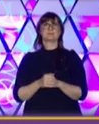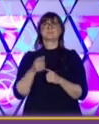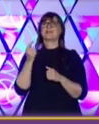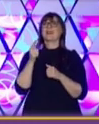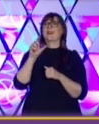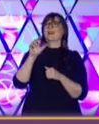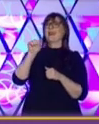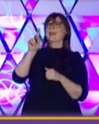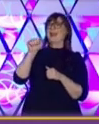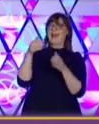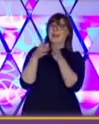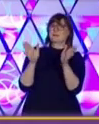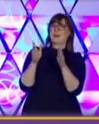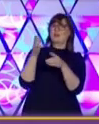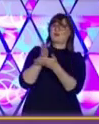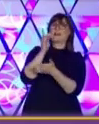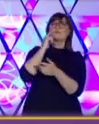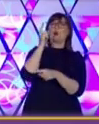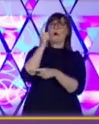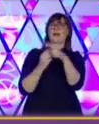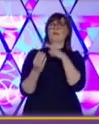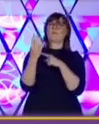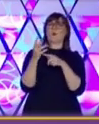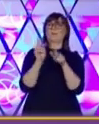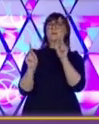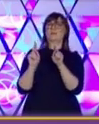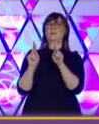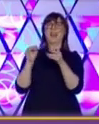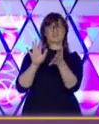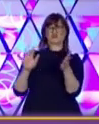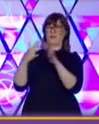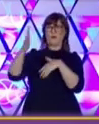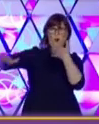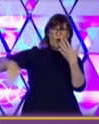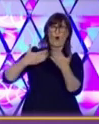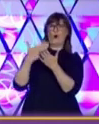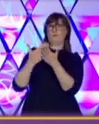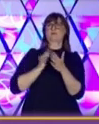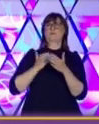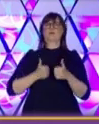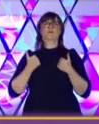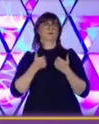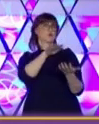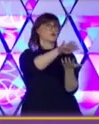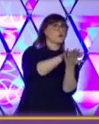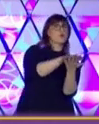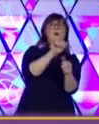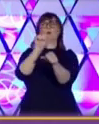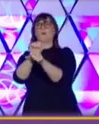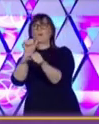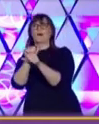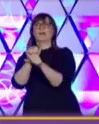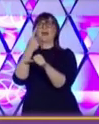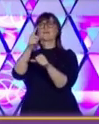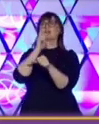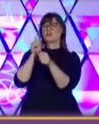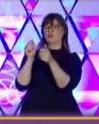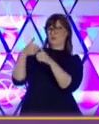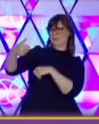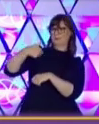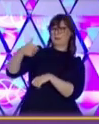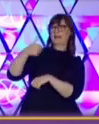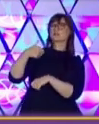expanded rights for 1 in 4 people and transformed every dimension of our lives, from school to work and certainly